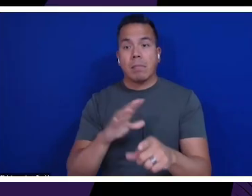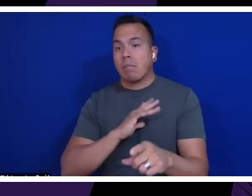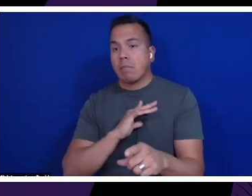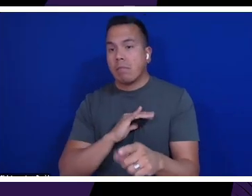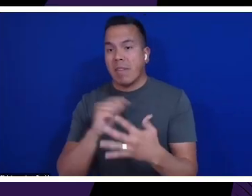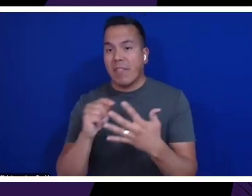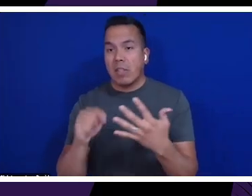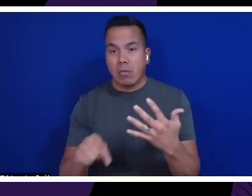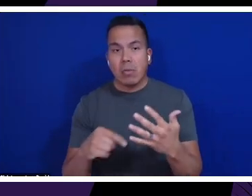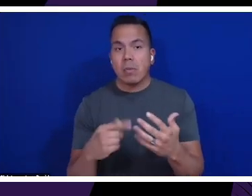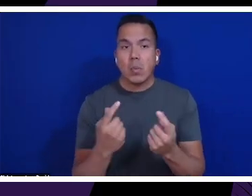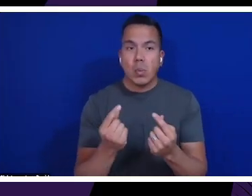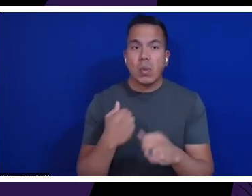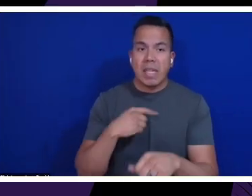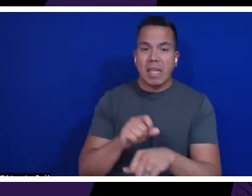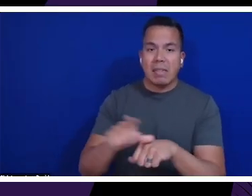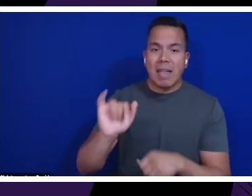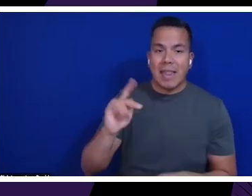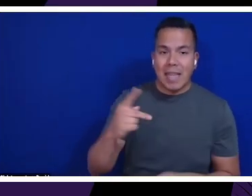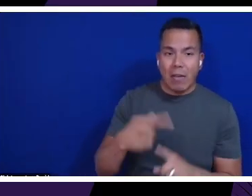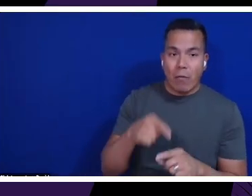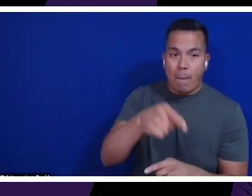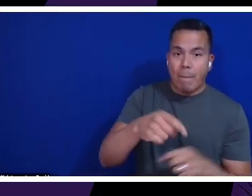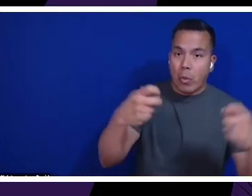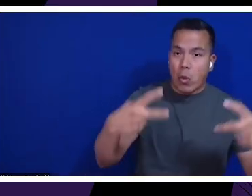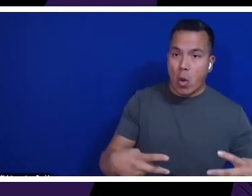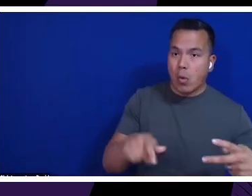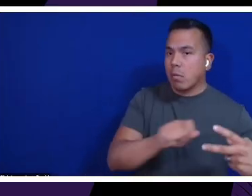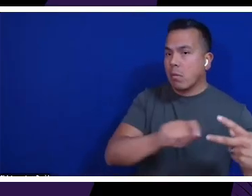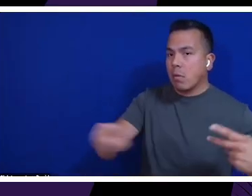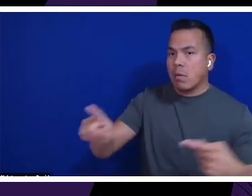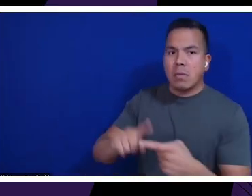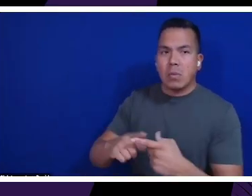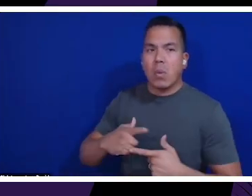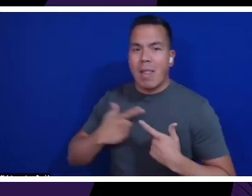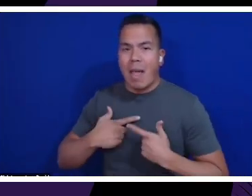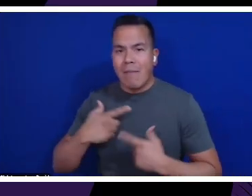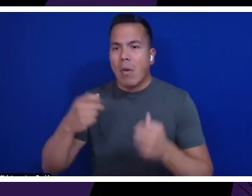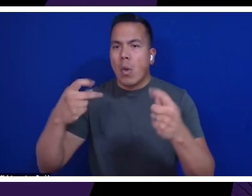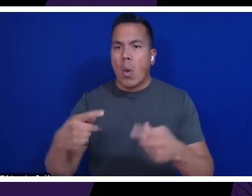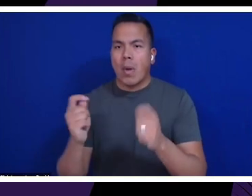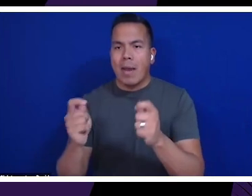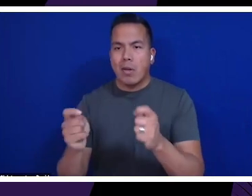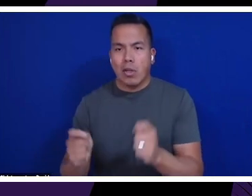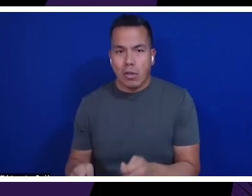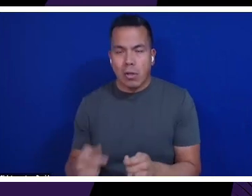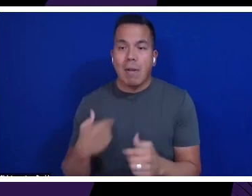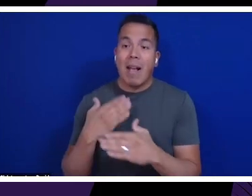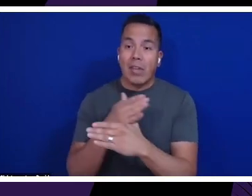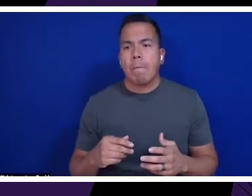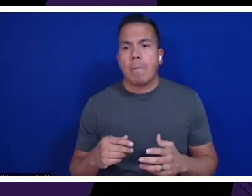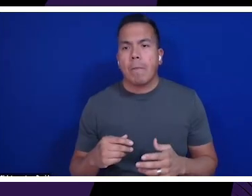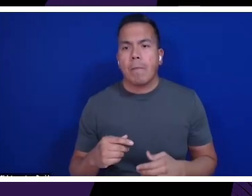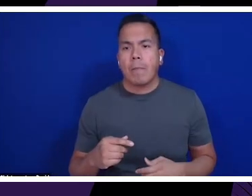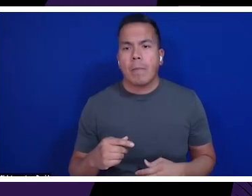an entire front-end code into their live code editor. And with that, you can get a shareable link. You can edit the sketch as